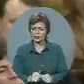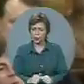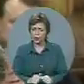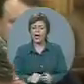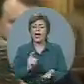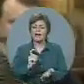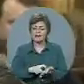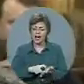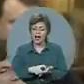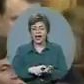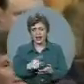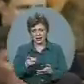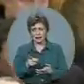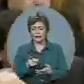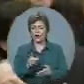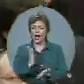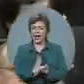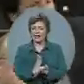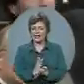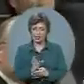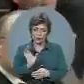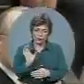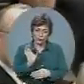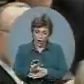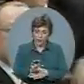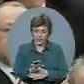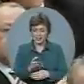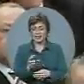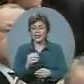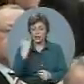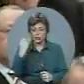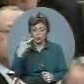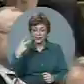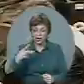system? Honourable the Minister of Justice.